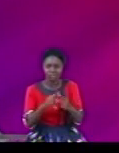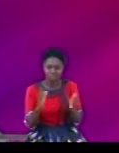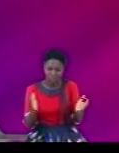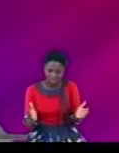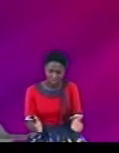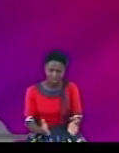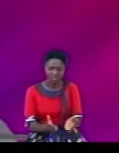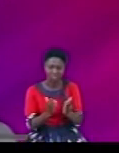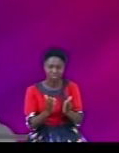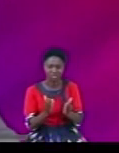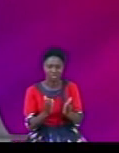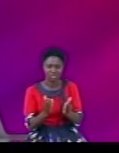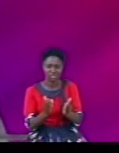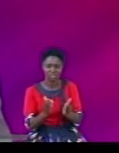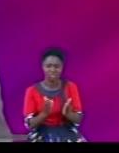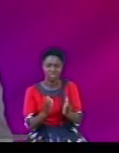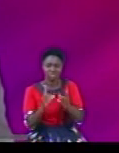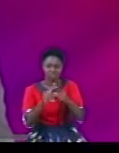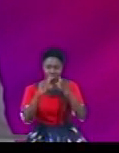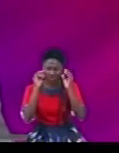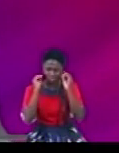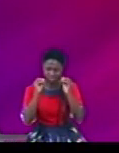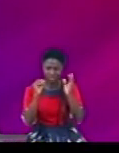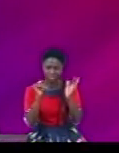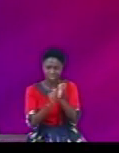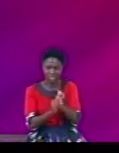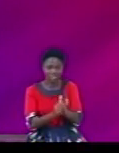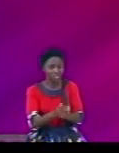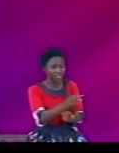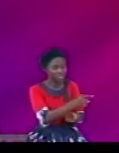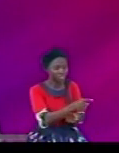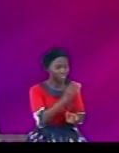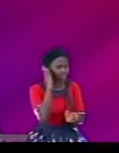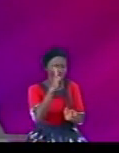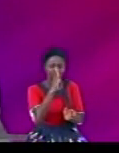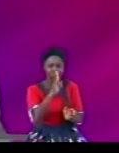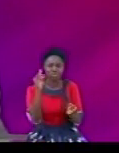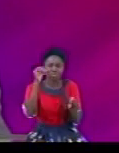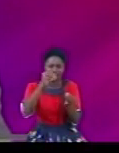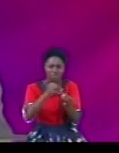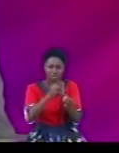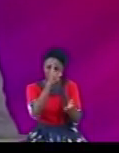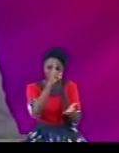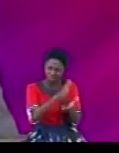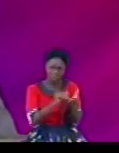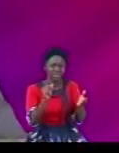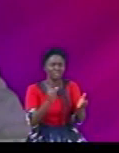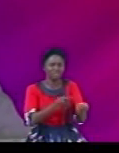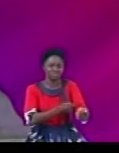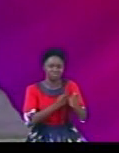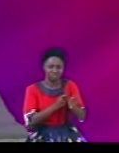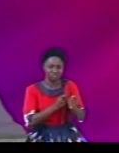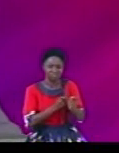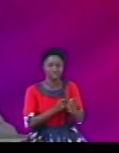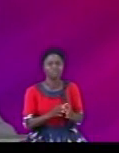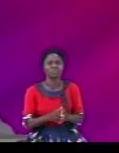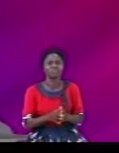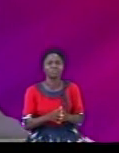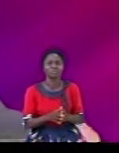you admonish, that you should be more persuasive than these false people that wants to take people back